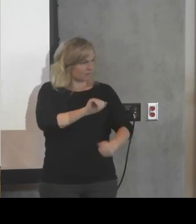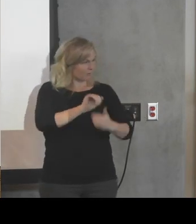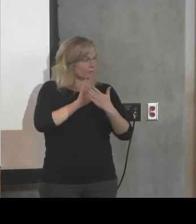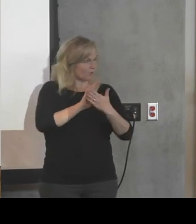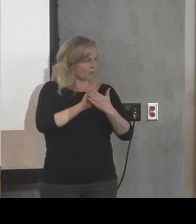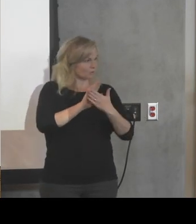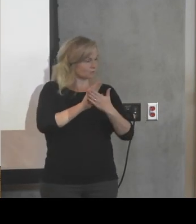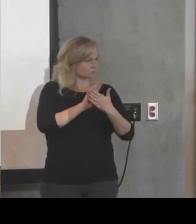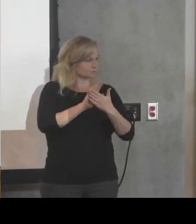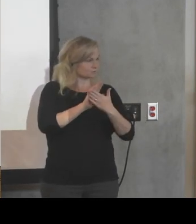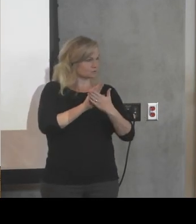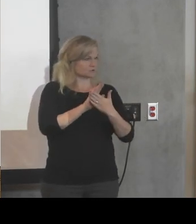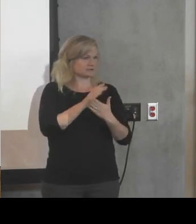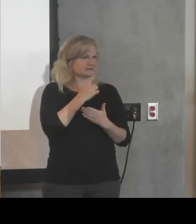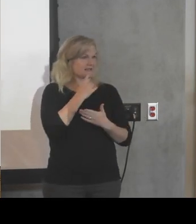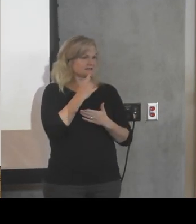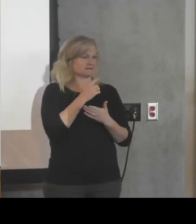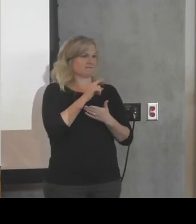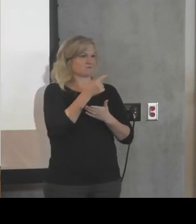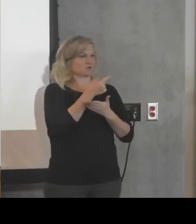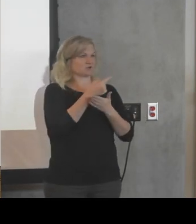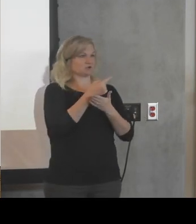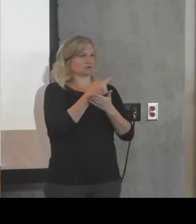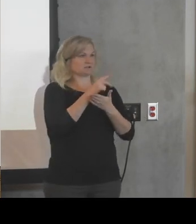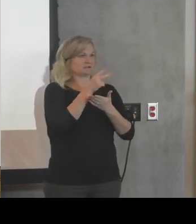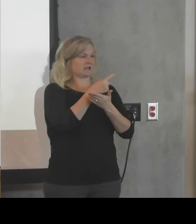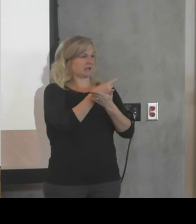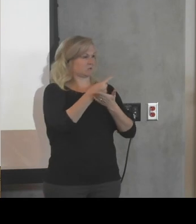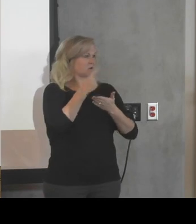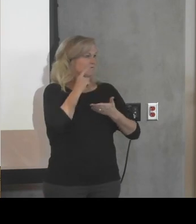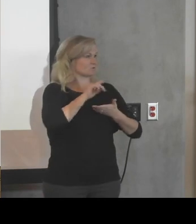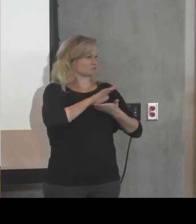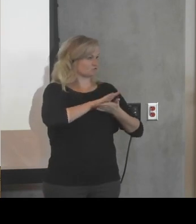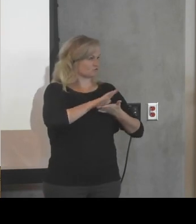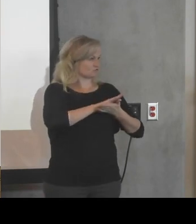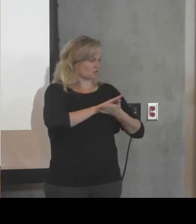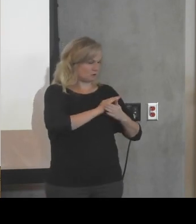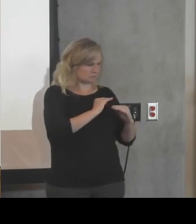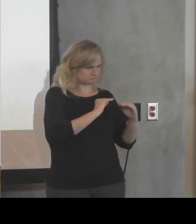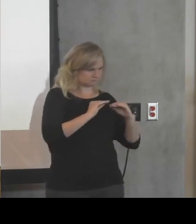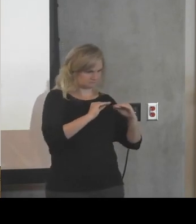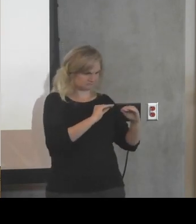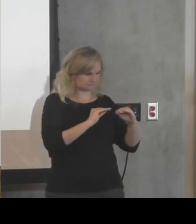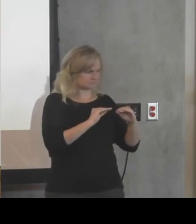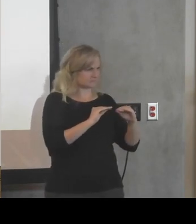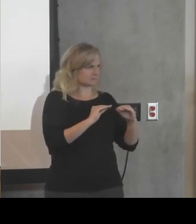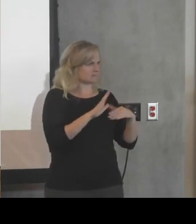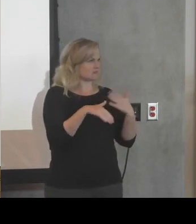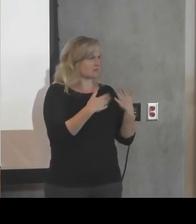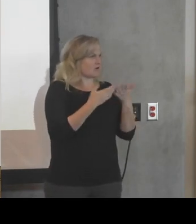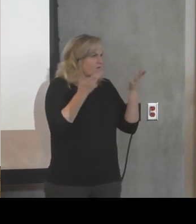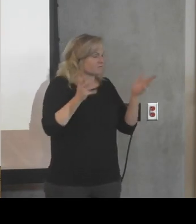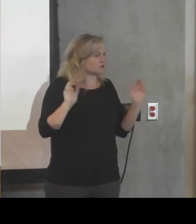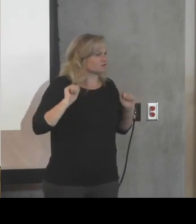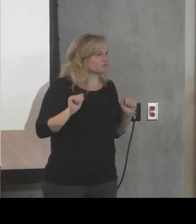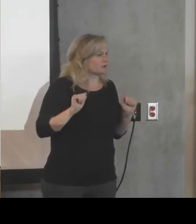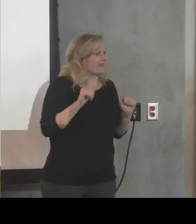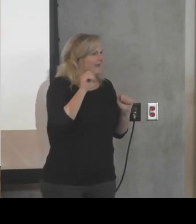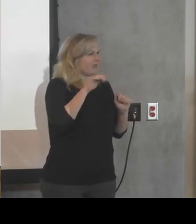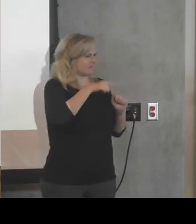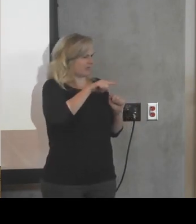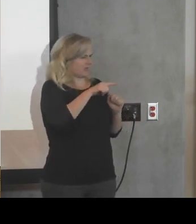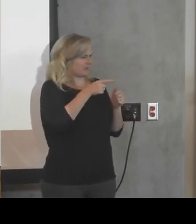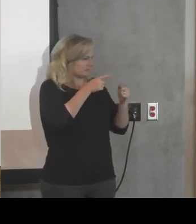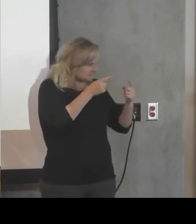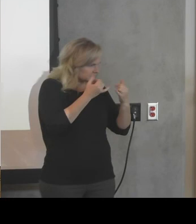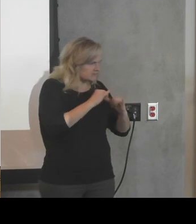The first few weeks of school, now all the kids are kind of fixed, and if they aren't fixed, she can refer them to the speech